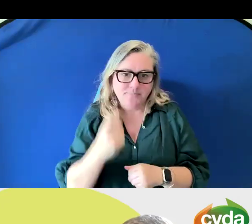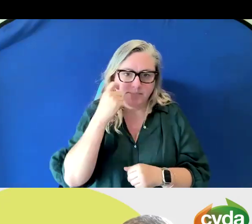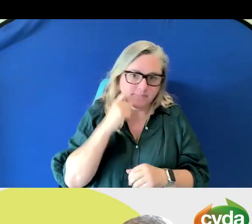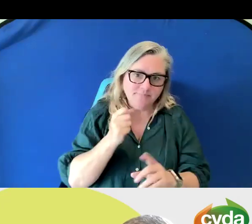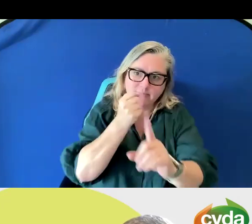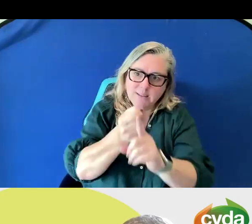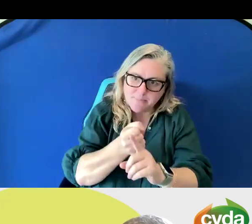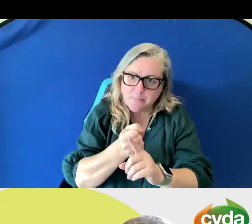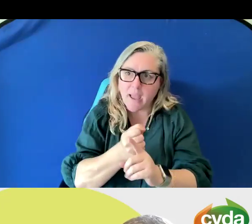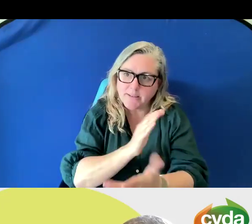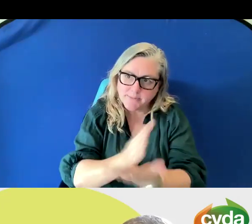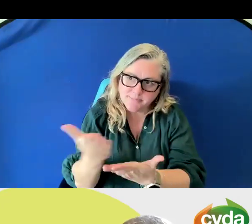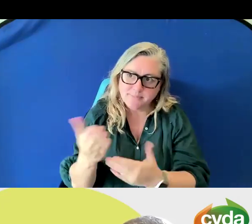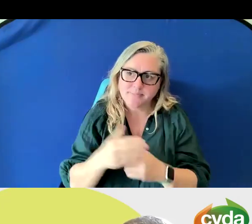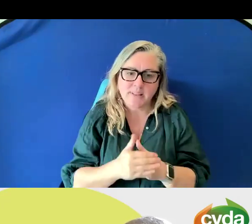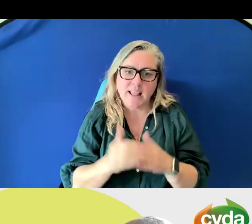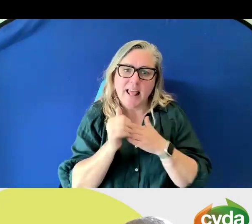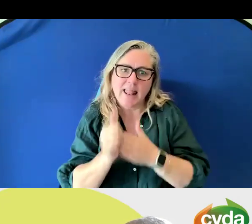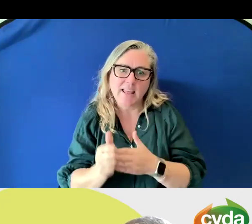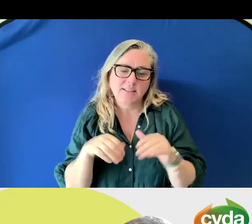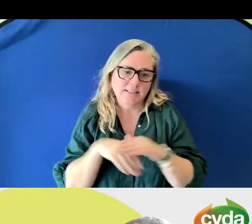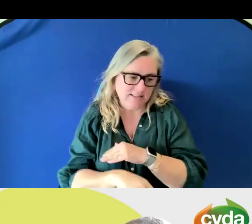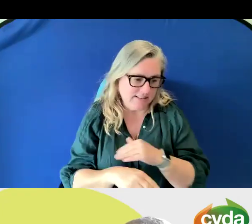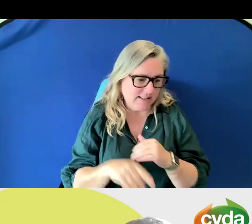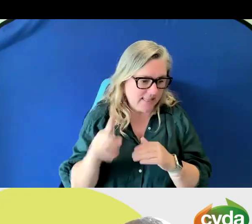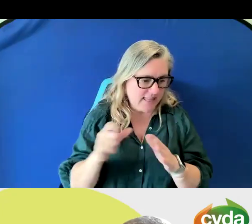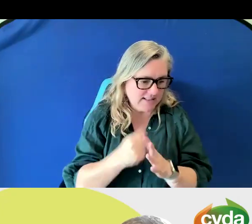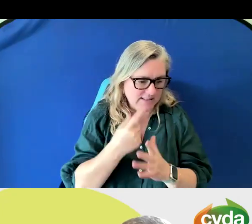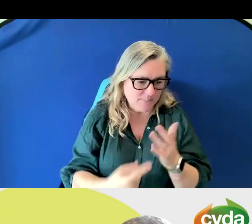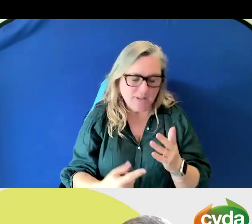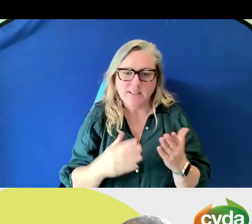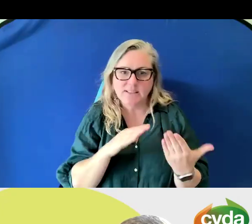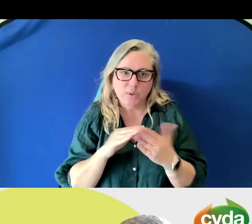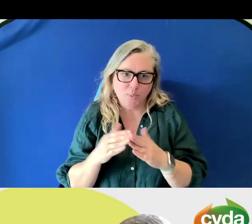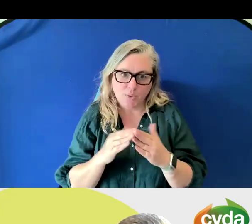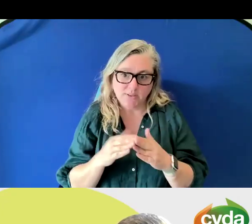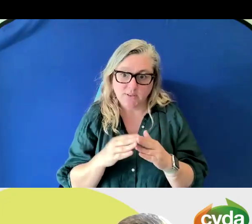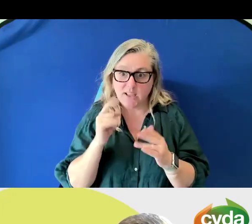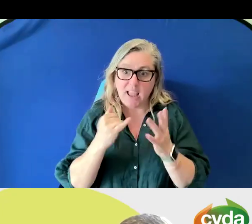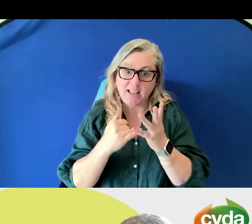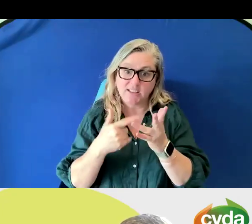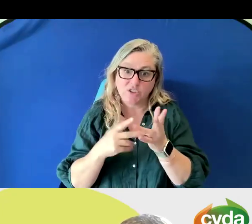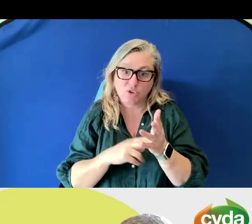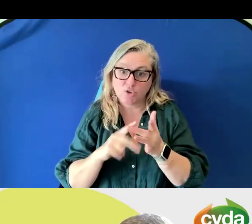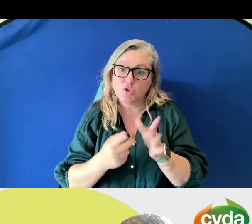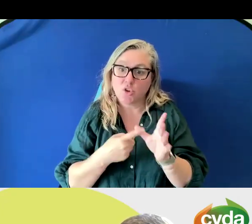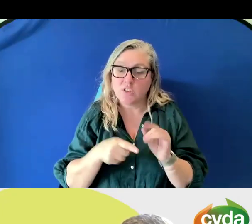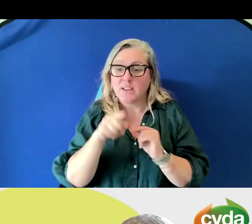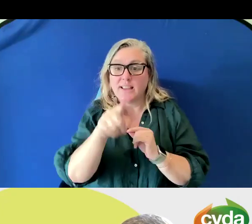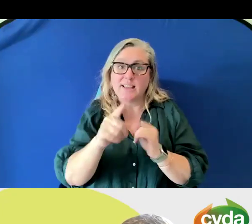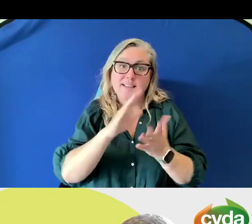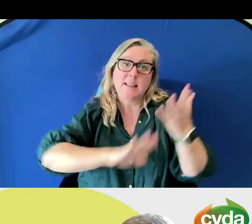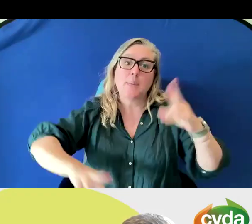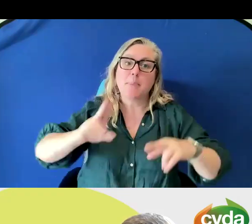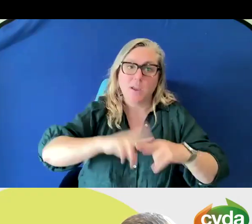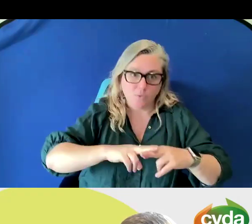impact as leaders in the disability community. And it's worth noting, Sonia is also a parent of a young person with disability and brings